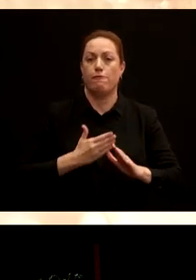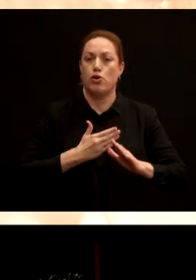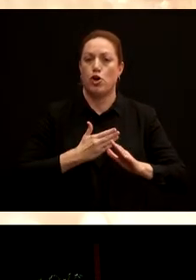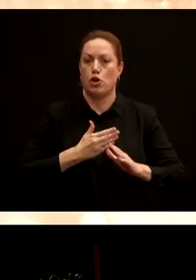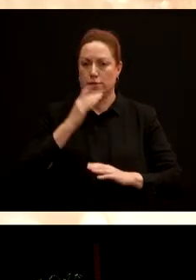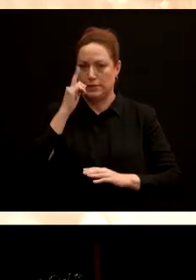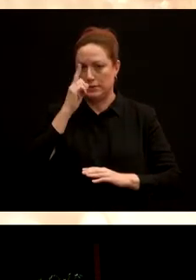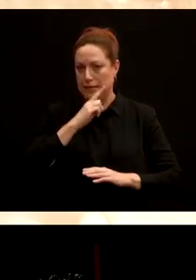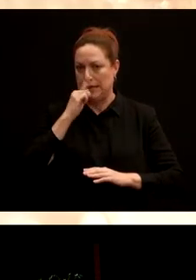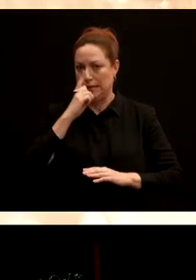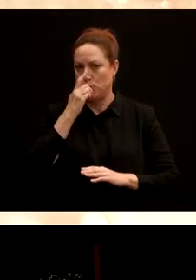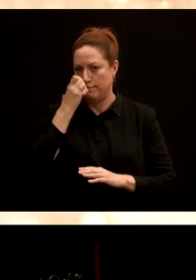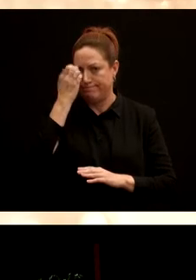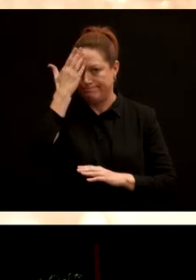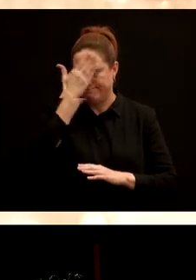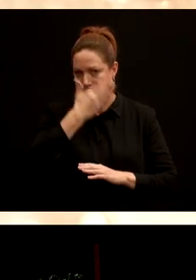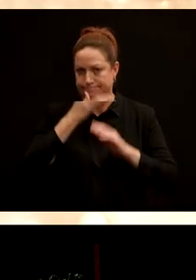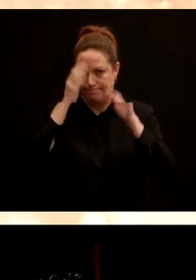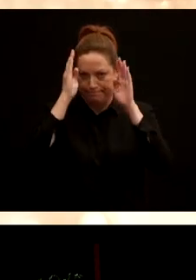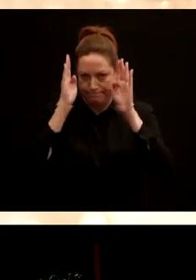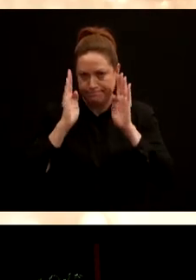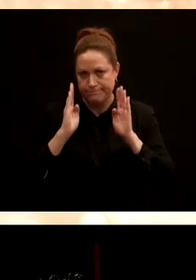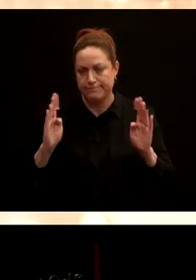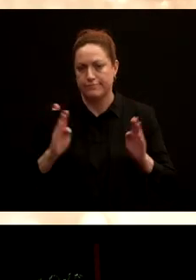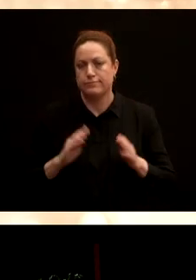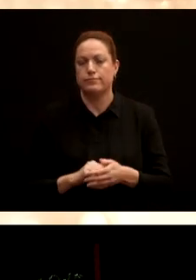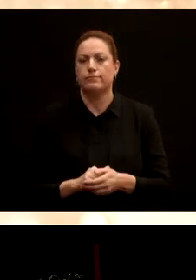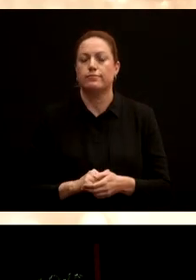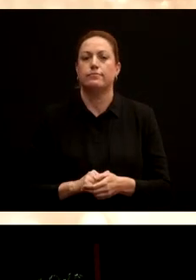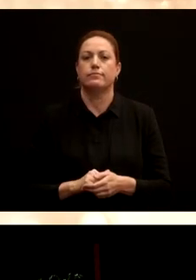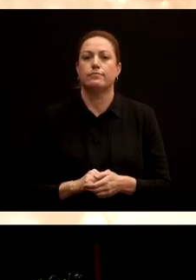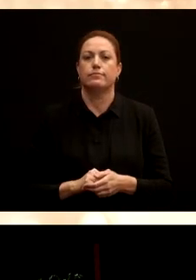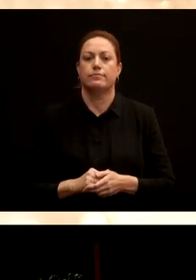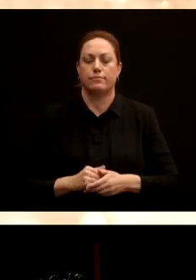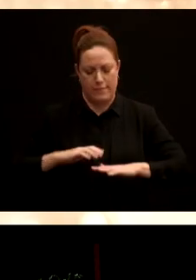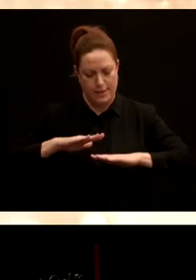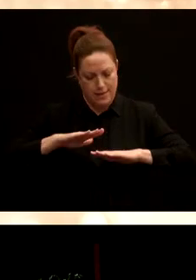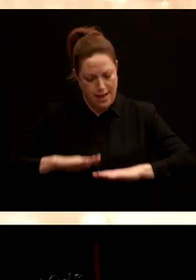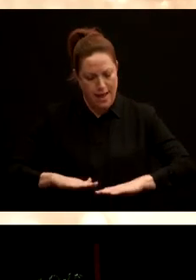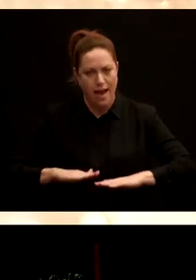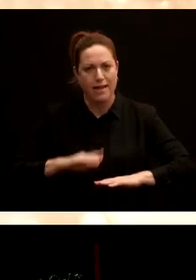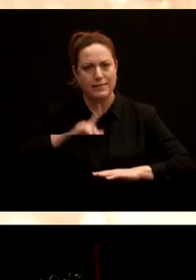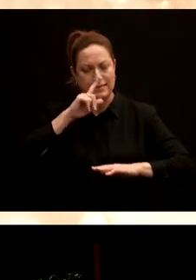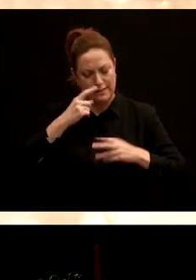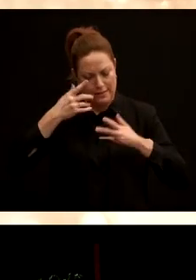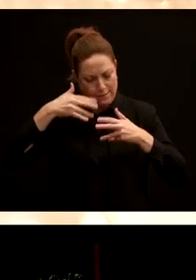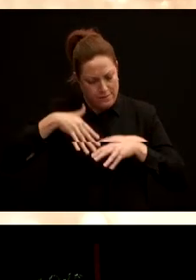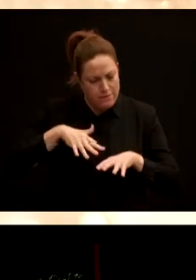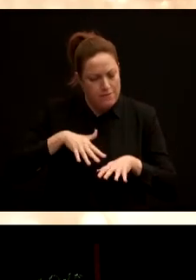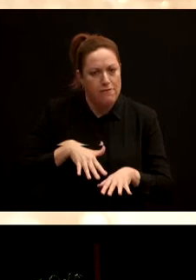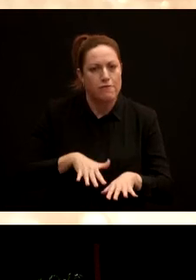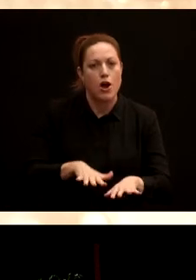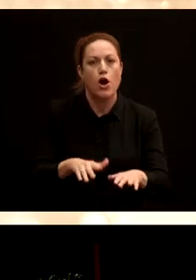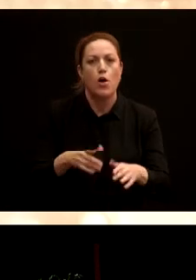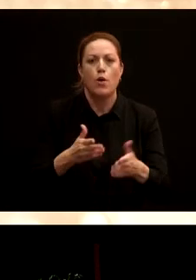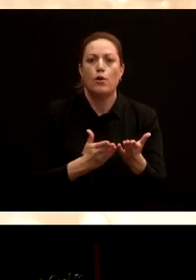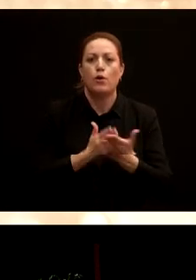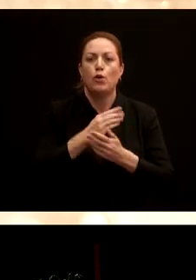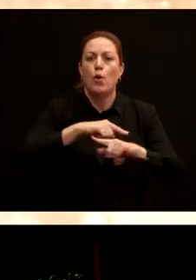so that its life may flow through us. We commit ourselves to this